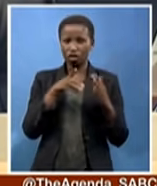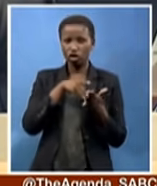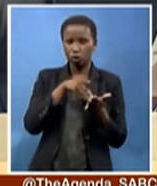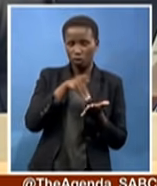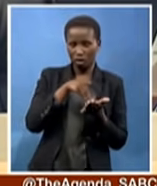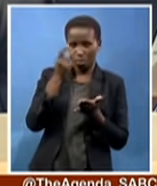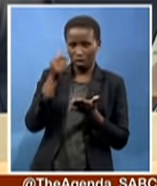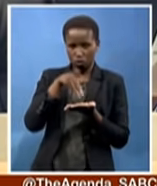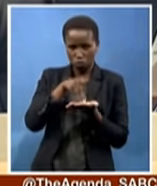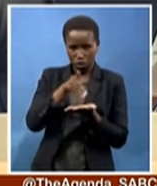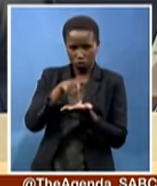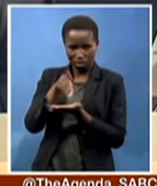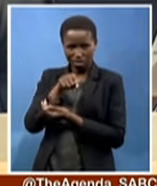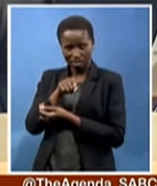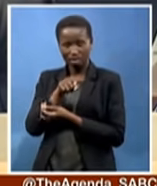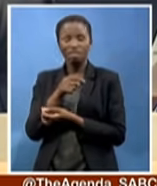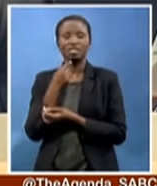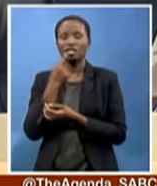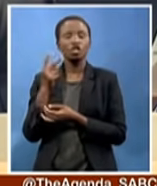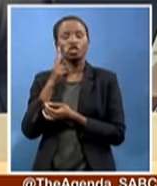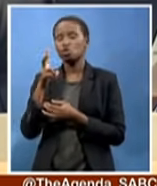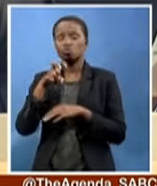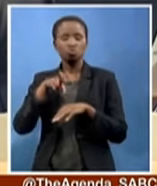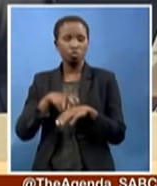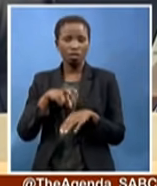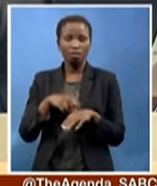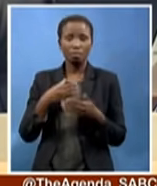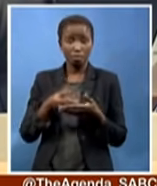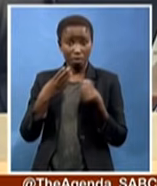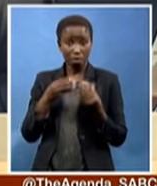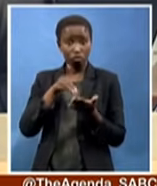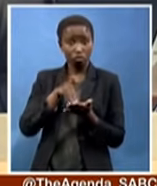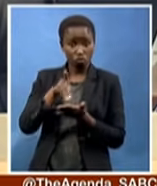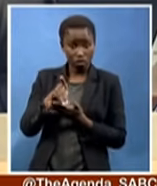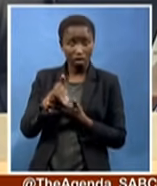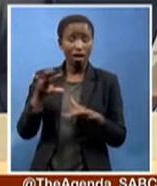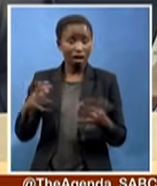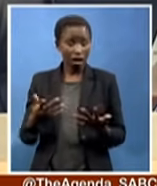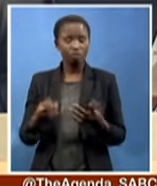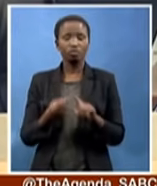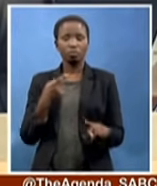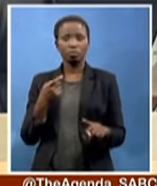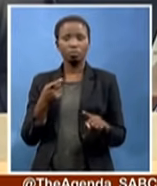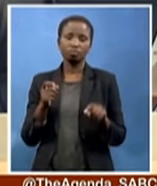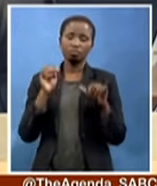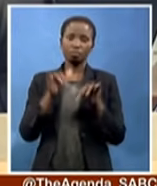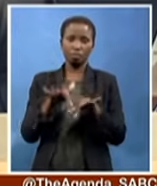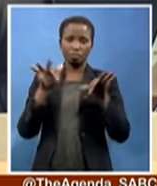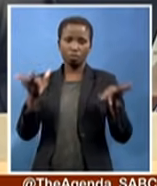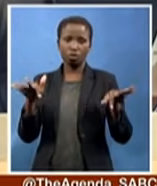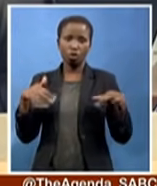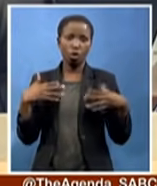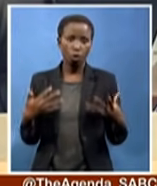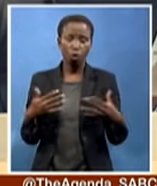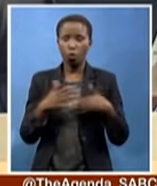on the reporting of donations, either publicly or to any particular authority. Like